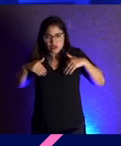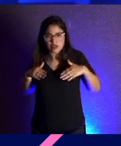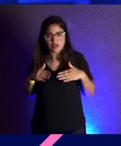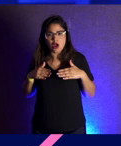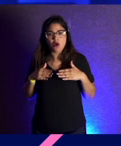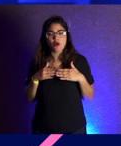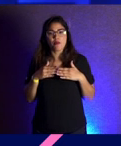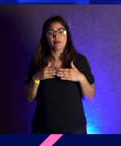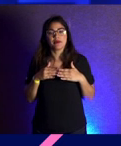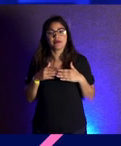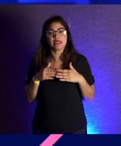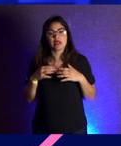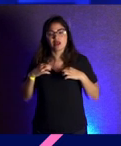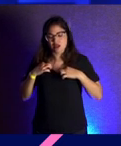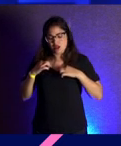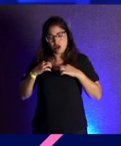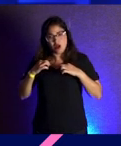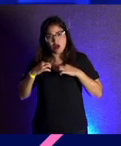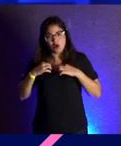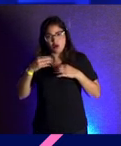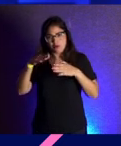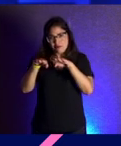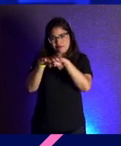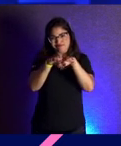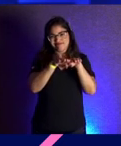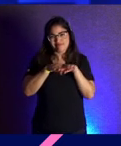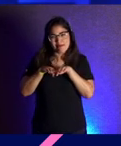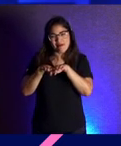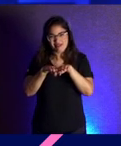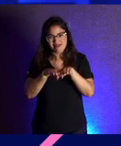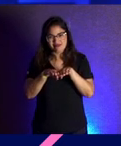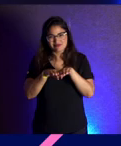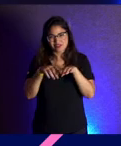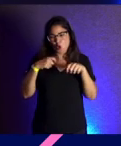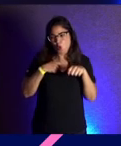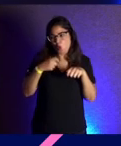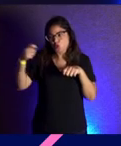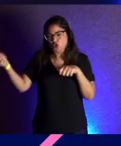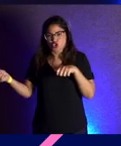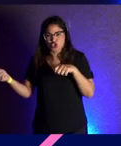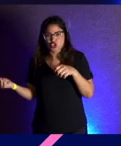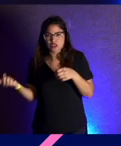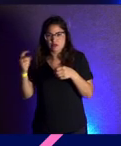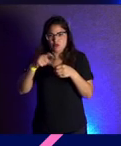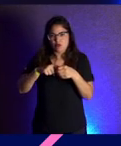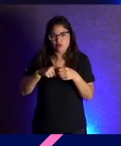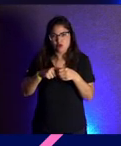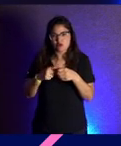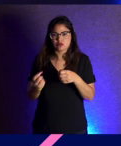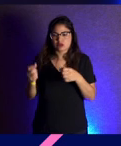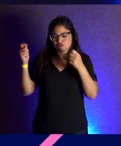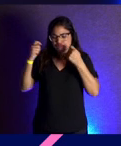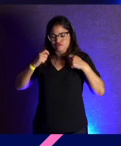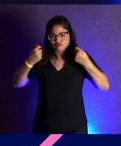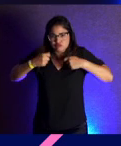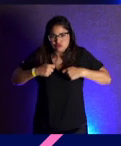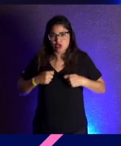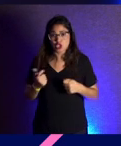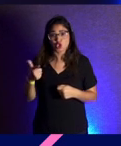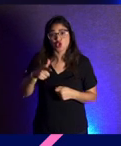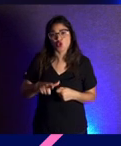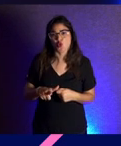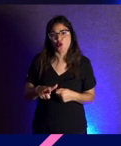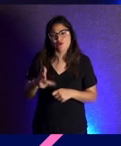and drive away. Come on, so we know. But what's interesting about this